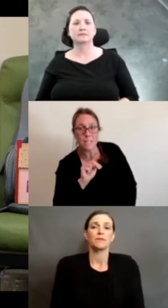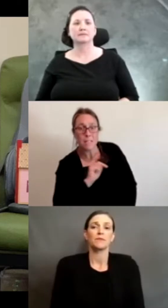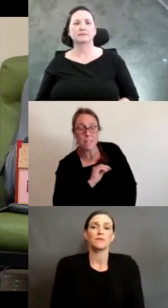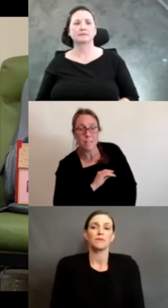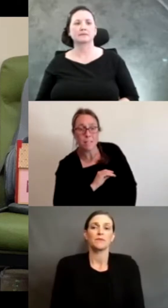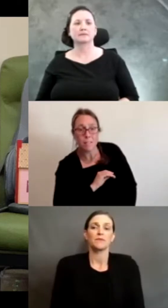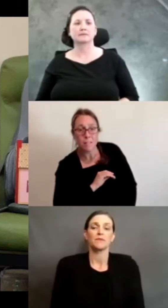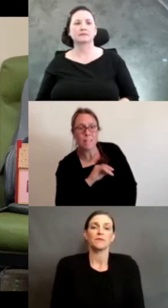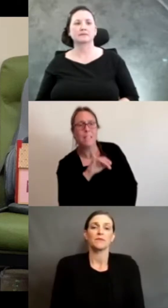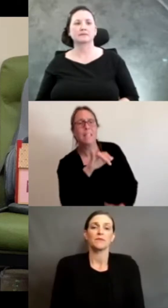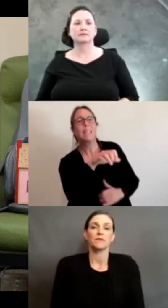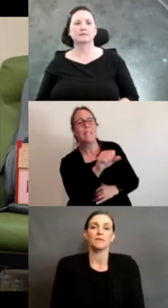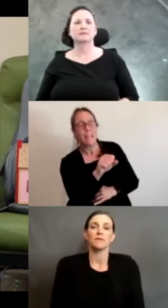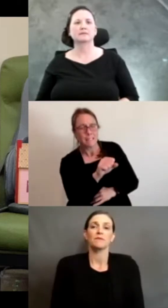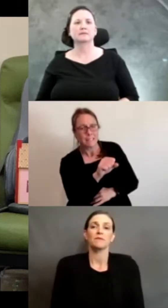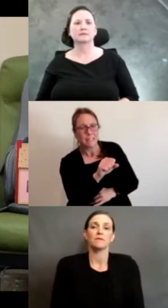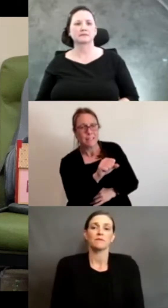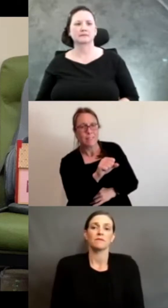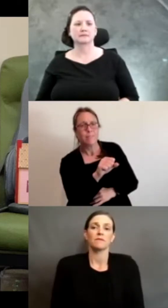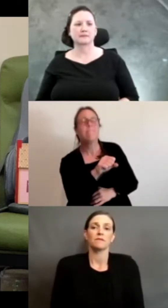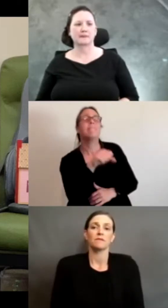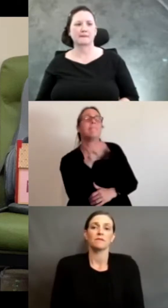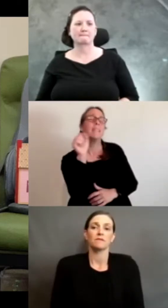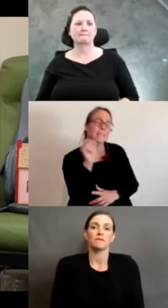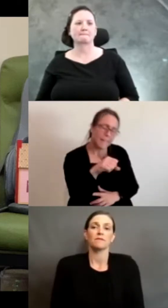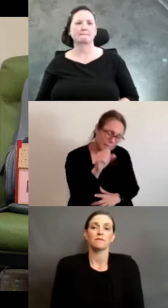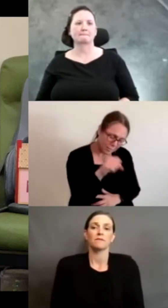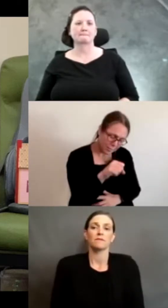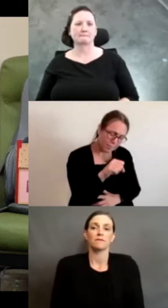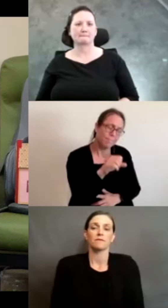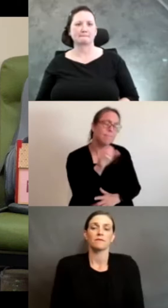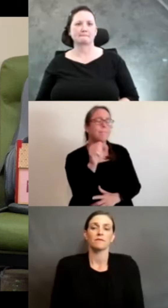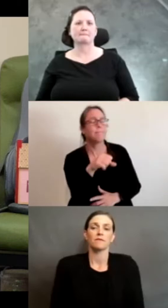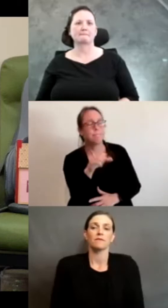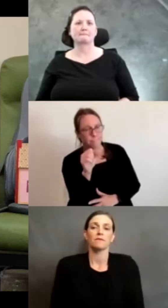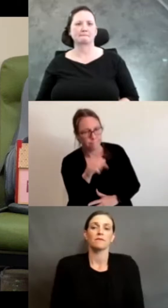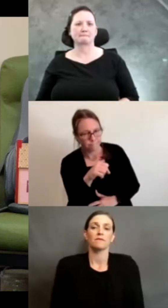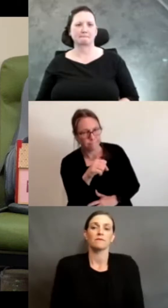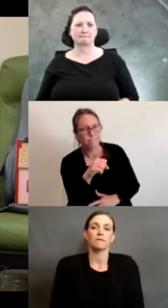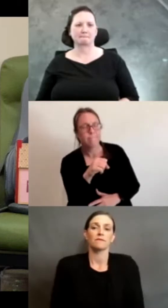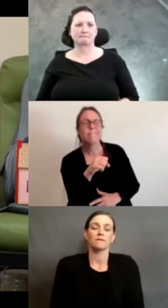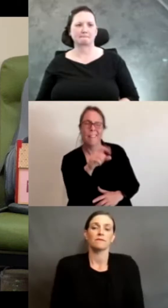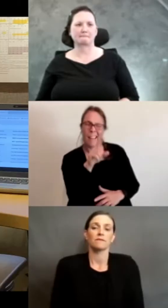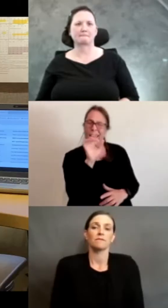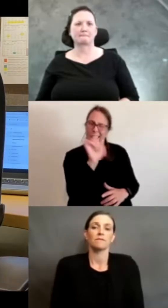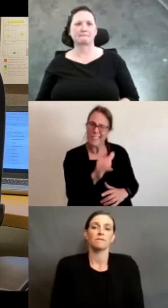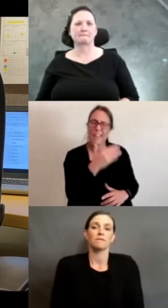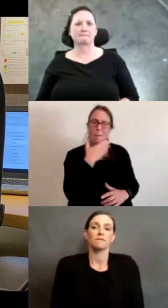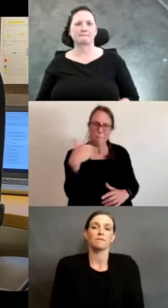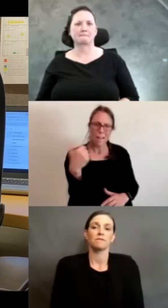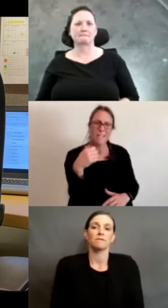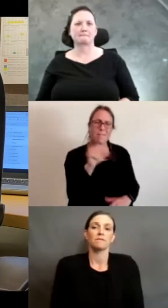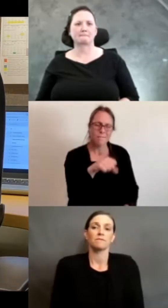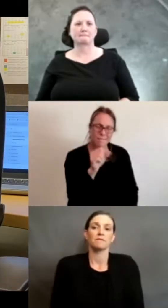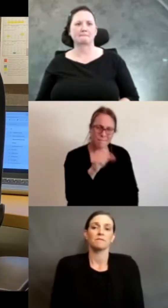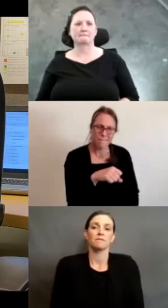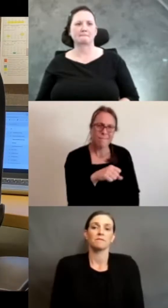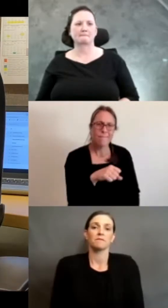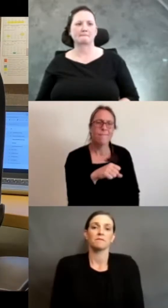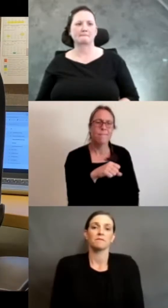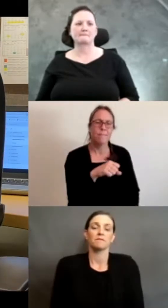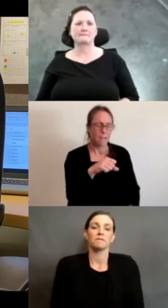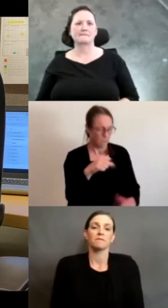Yes. Yes, ma'am. Yes. I think that's probably best. Yes, she's here with